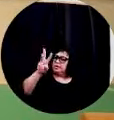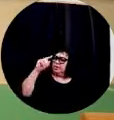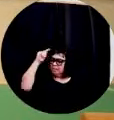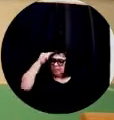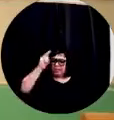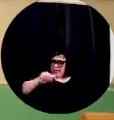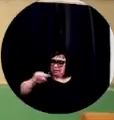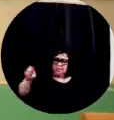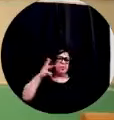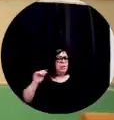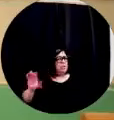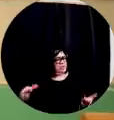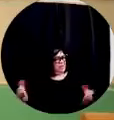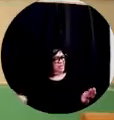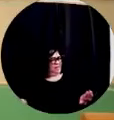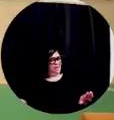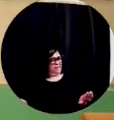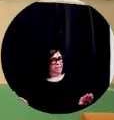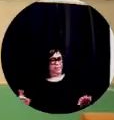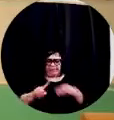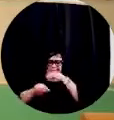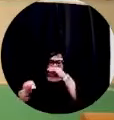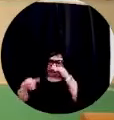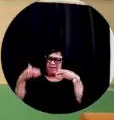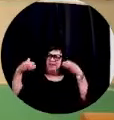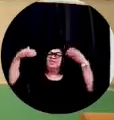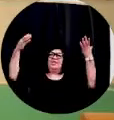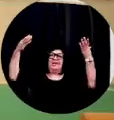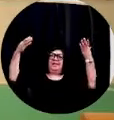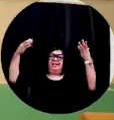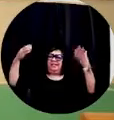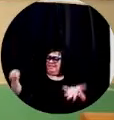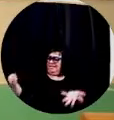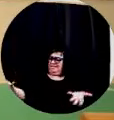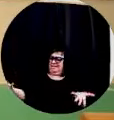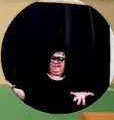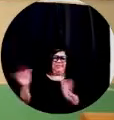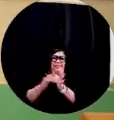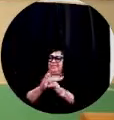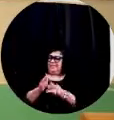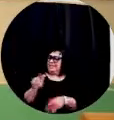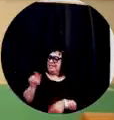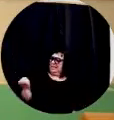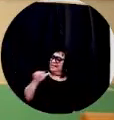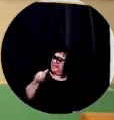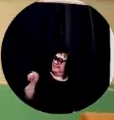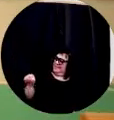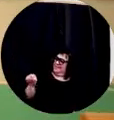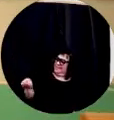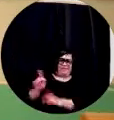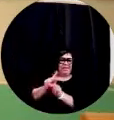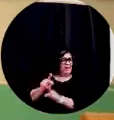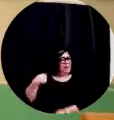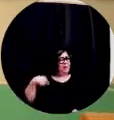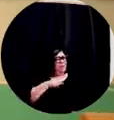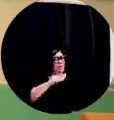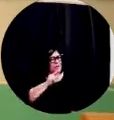said, you know, he probably said, "Oh my goodness." But Jesus said, "Oh ye of little faith."